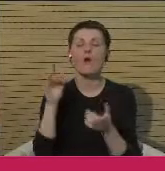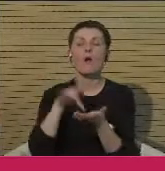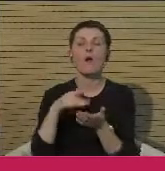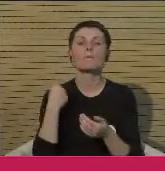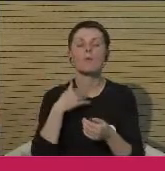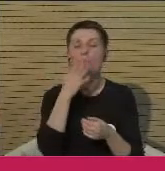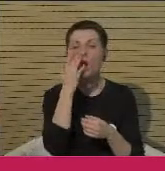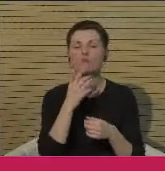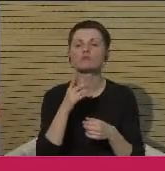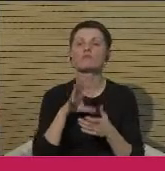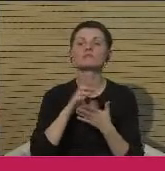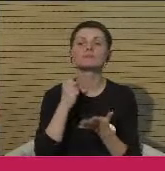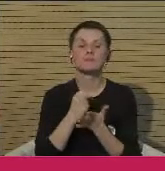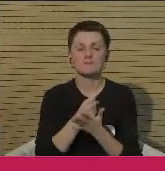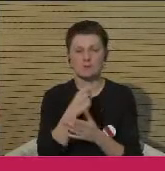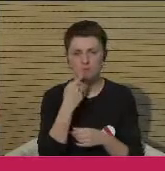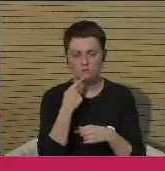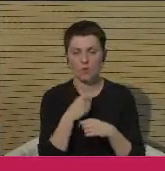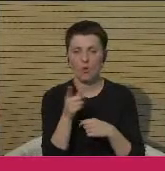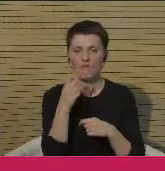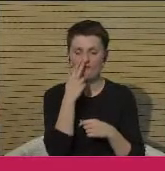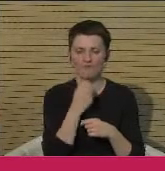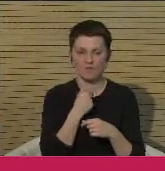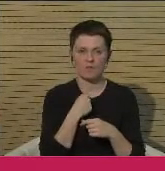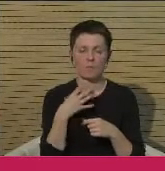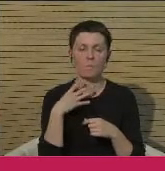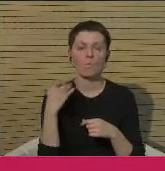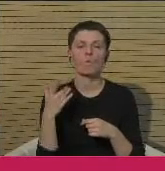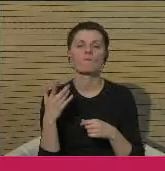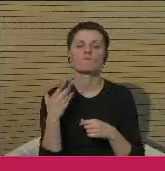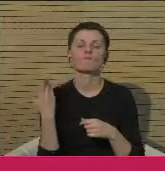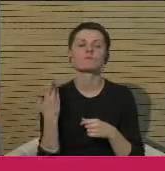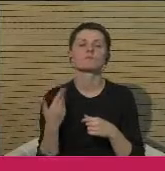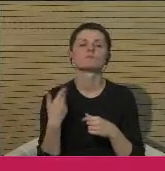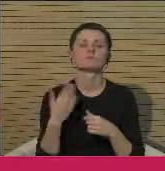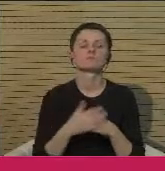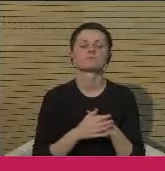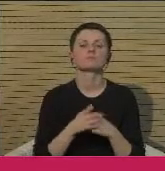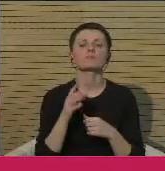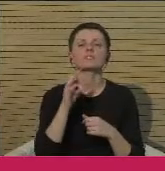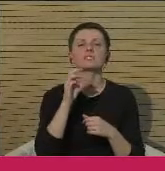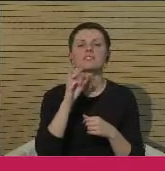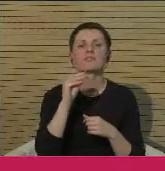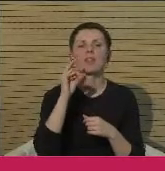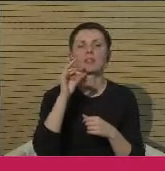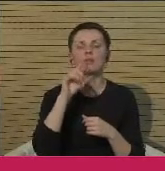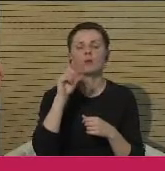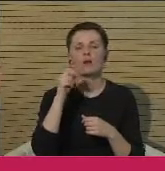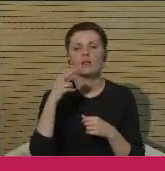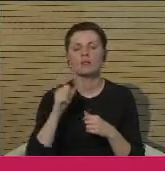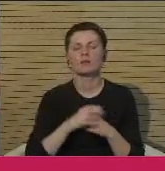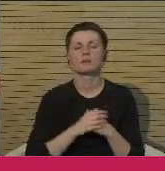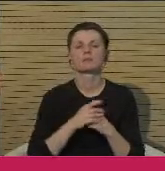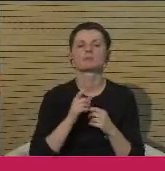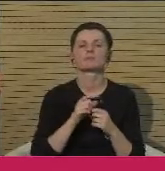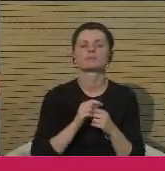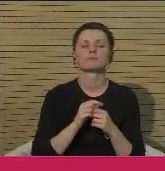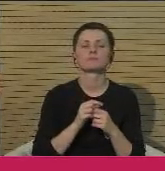So I think, I know you are brave and you are very eager to also